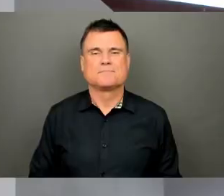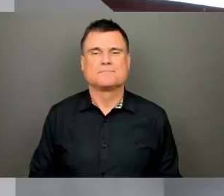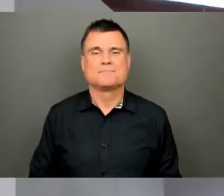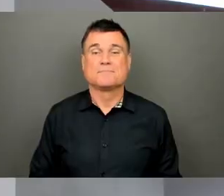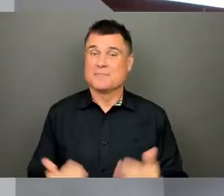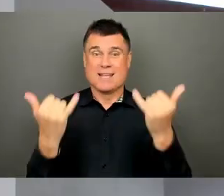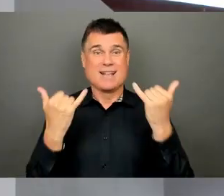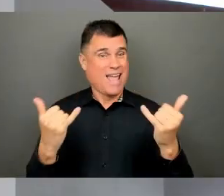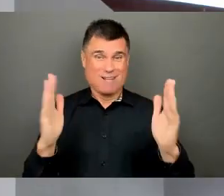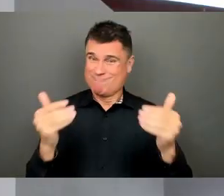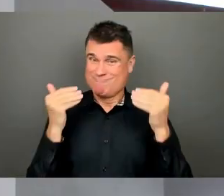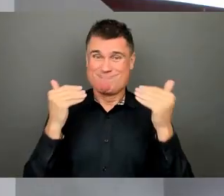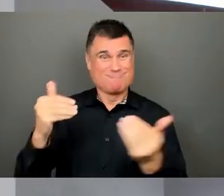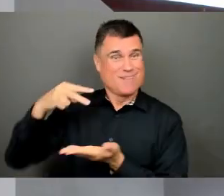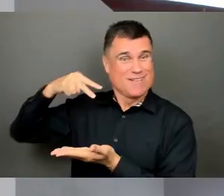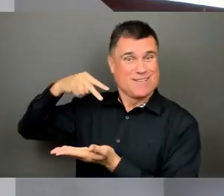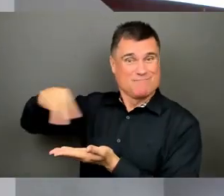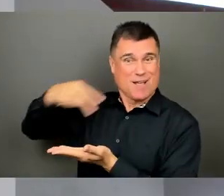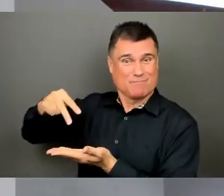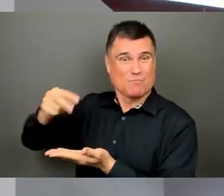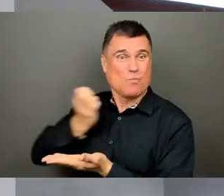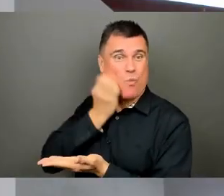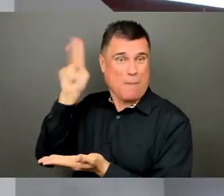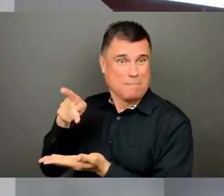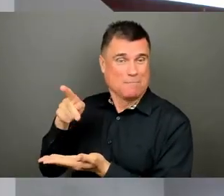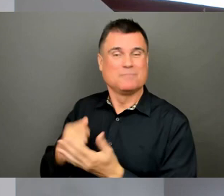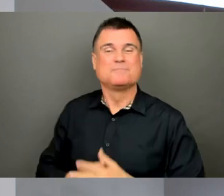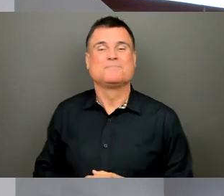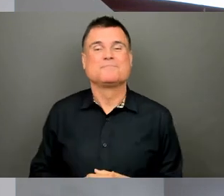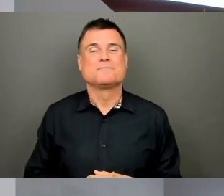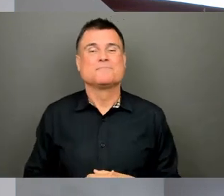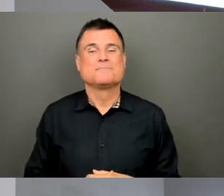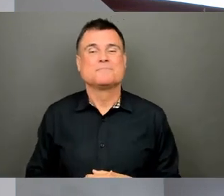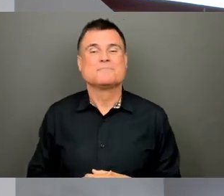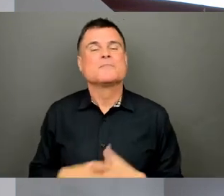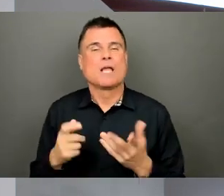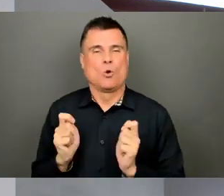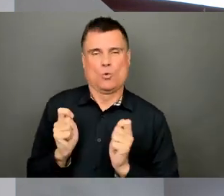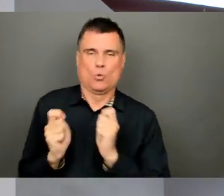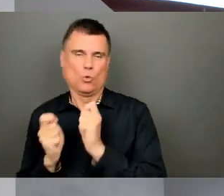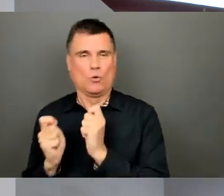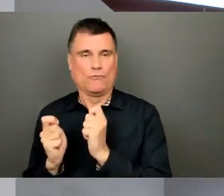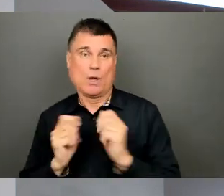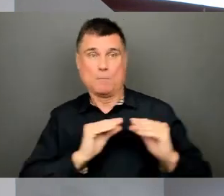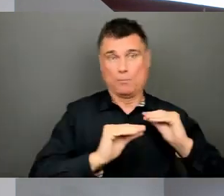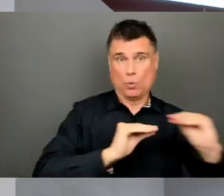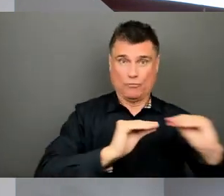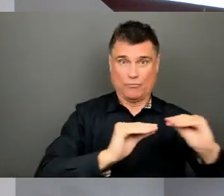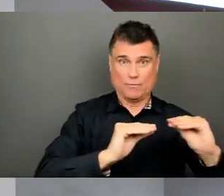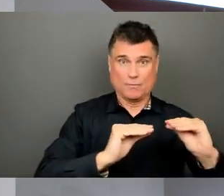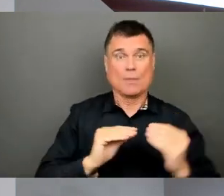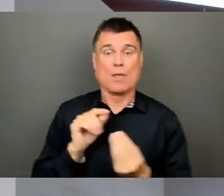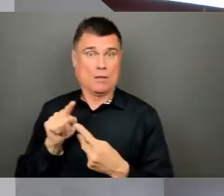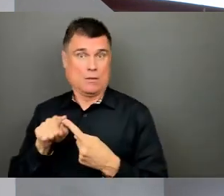All right, so now we're just going to jump right into it. We're going to start off with a hip hop warm-up, which is a mixture of grooves and moves. So the foundation is grooves first,